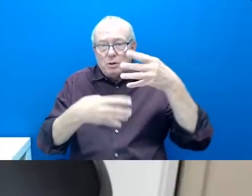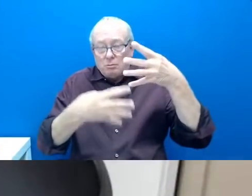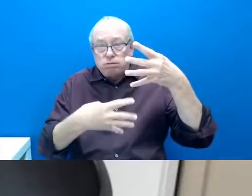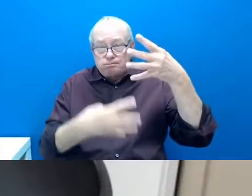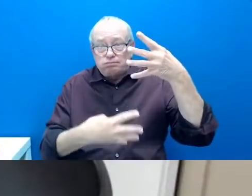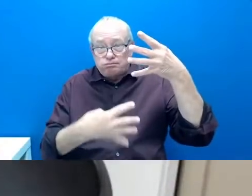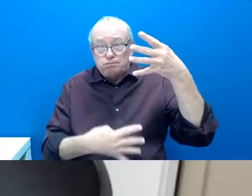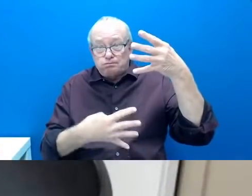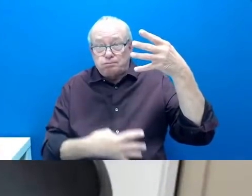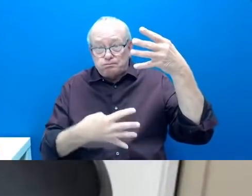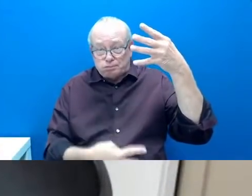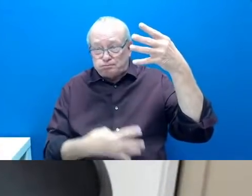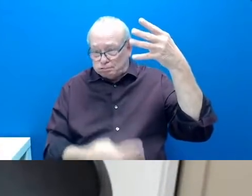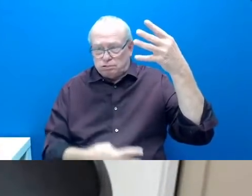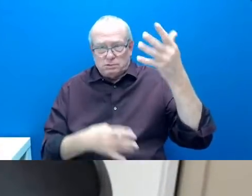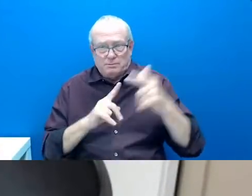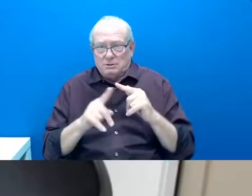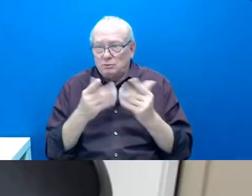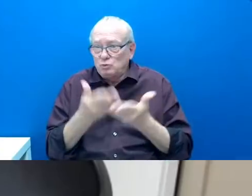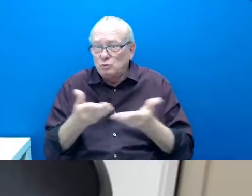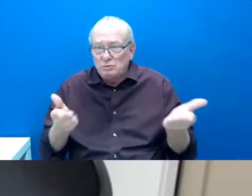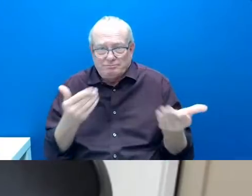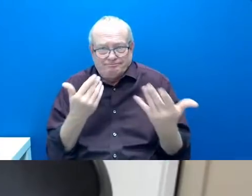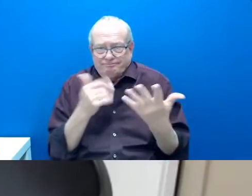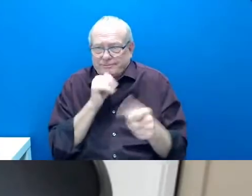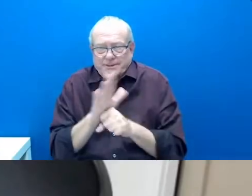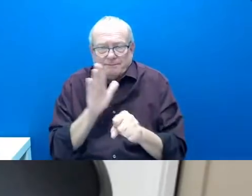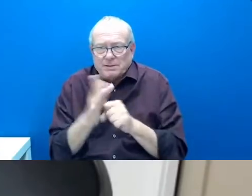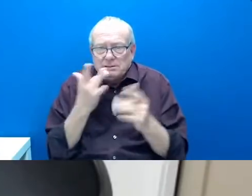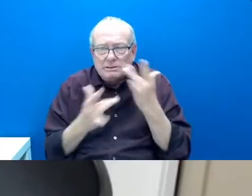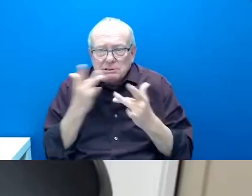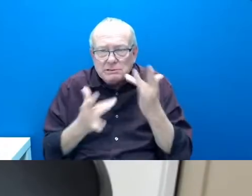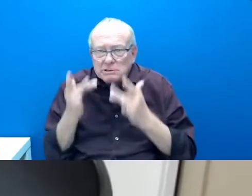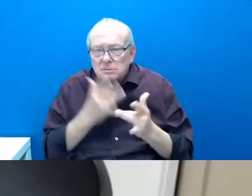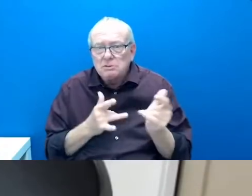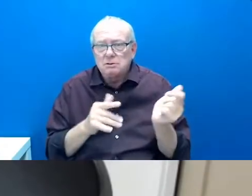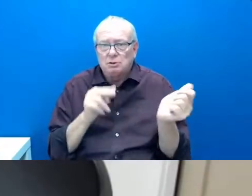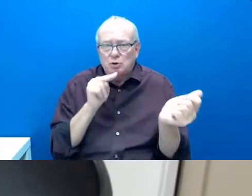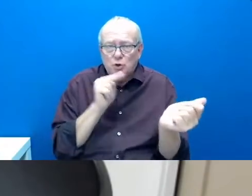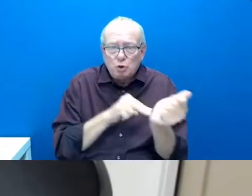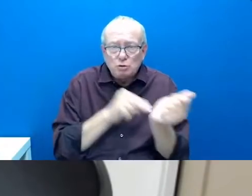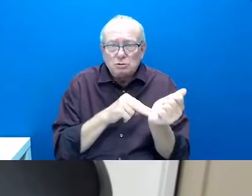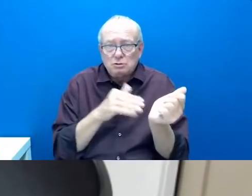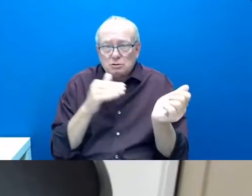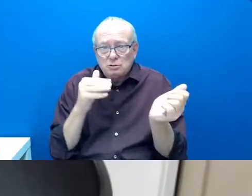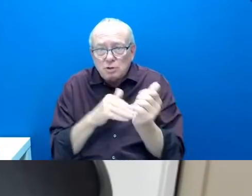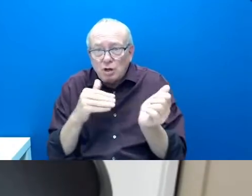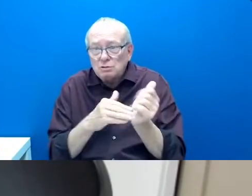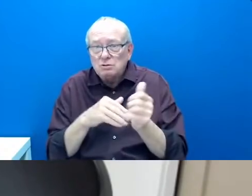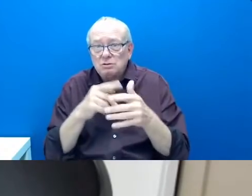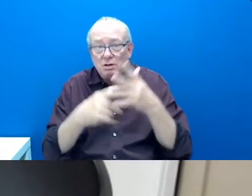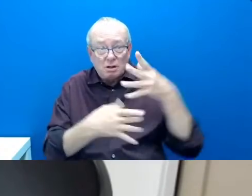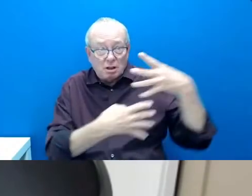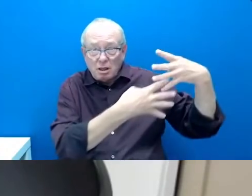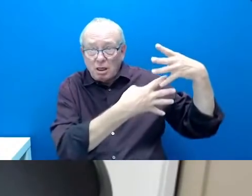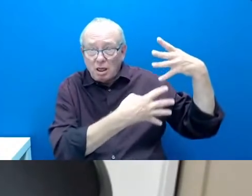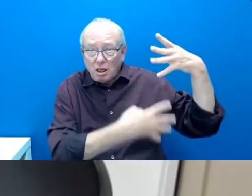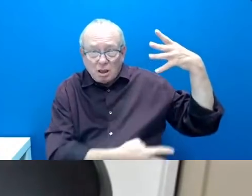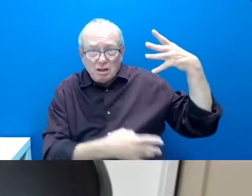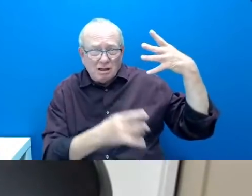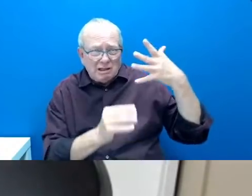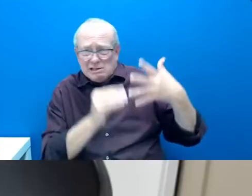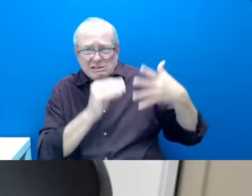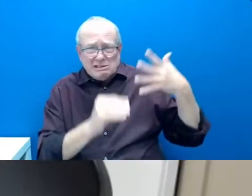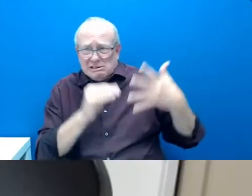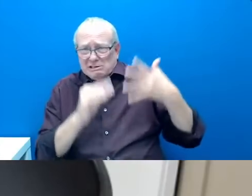resource. So we have teams of nurses, of physicians that are triaging the people on the waiting list and trying to figure out who